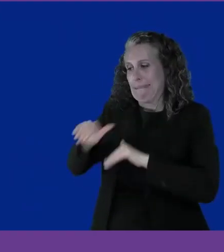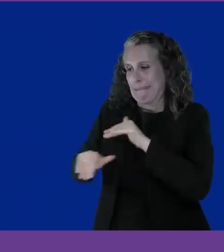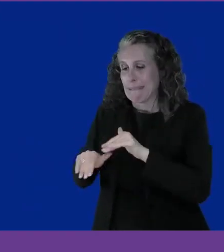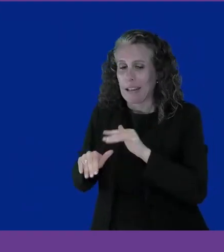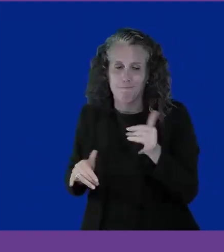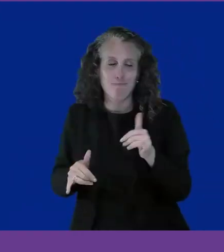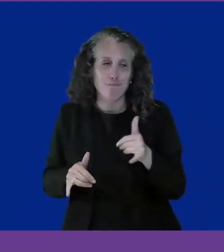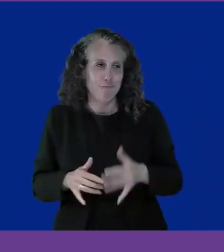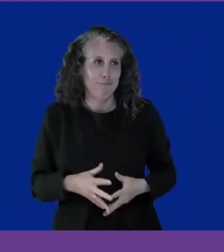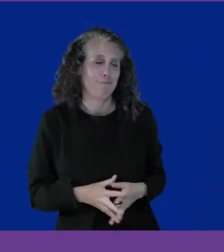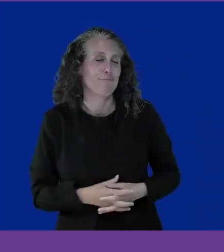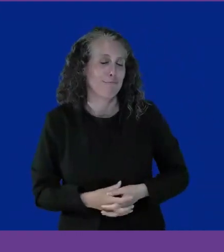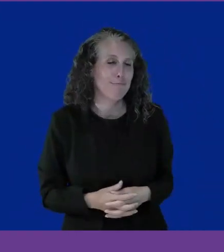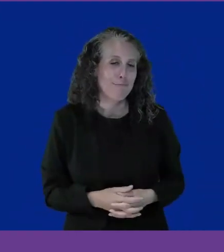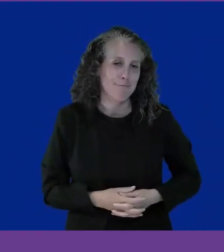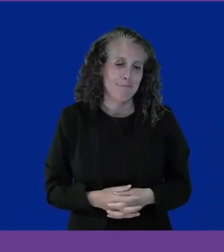necessary to